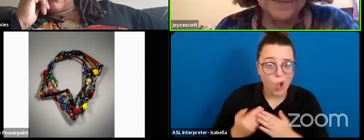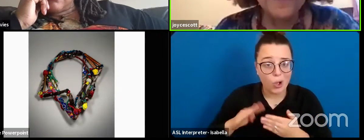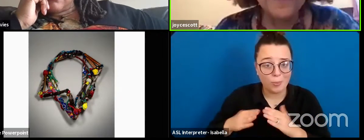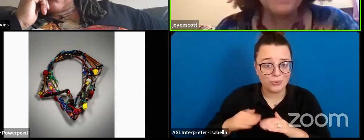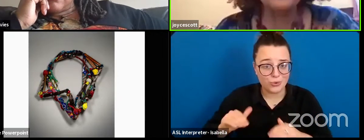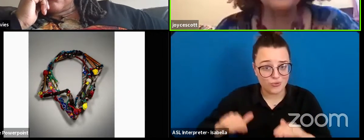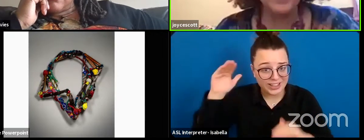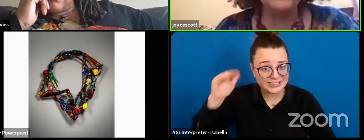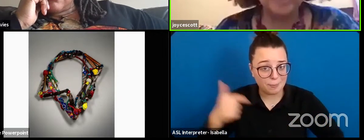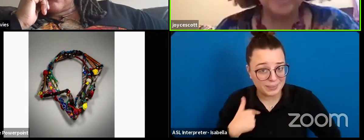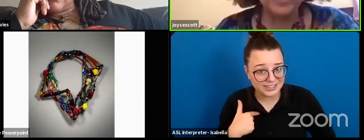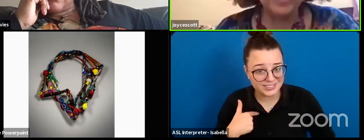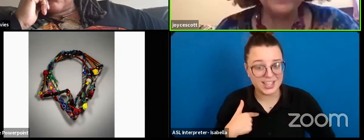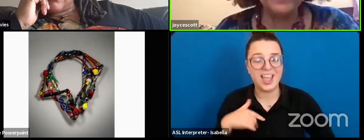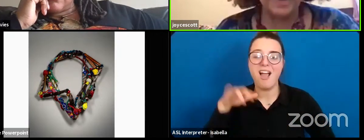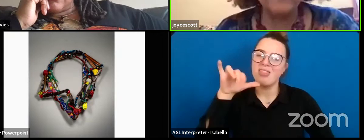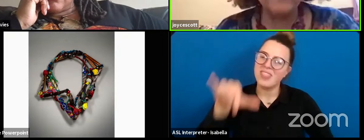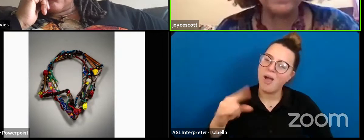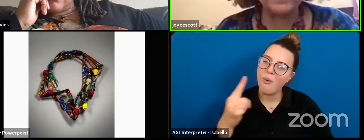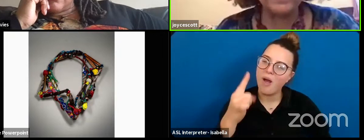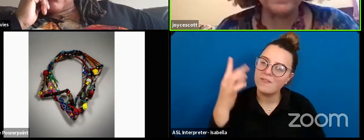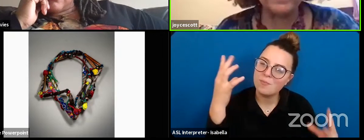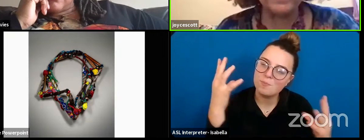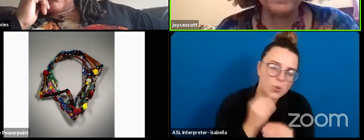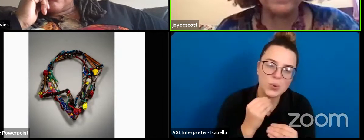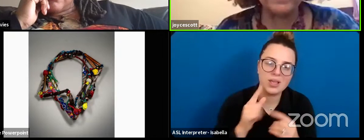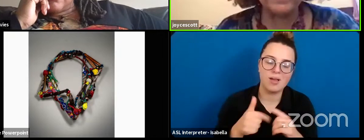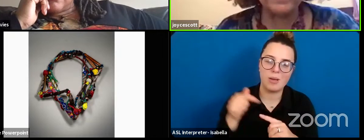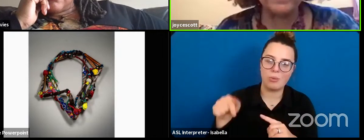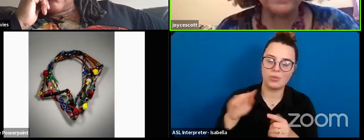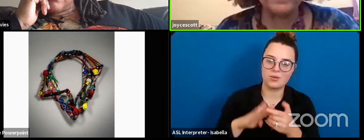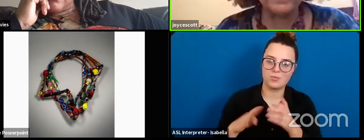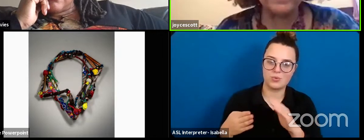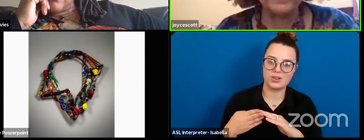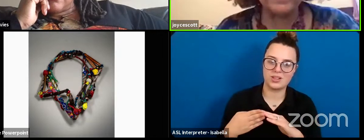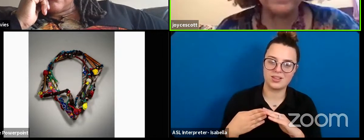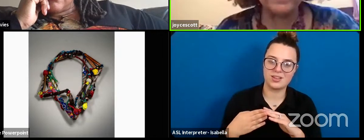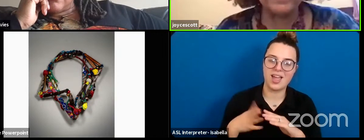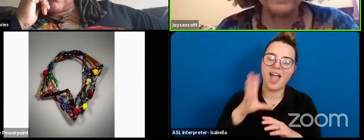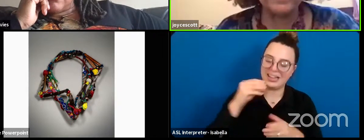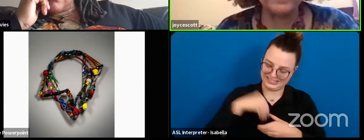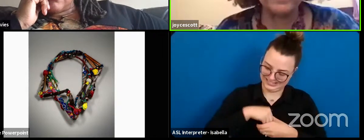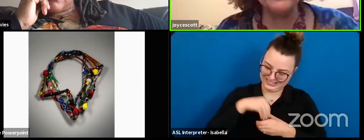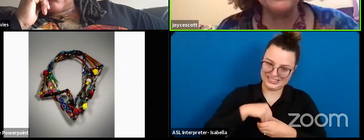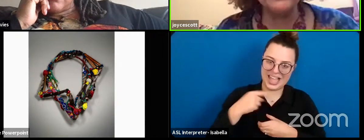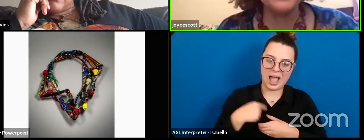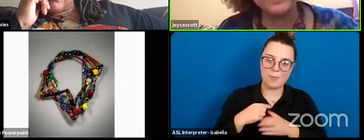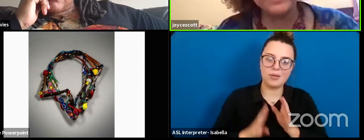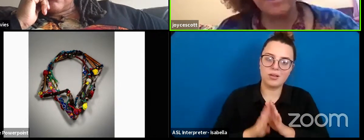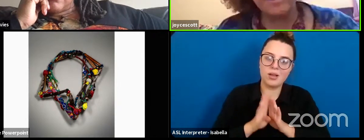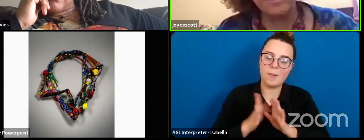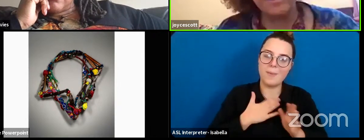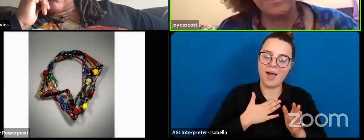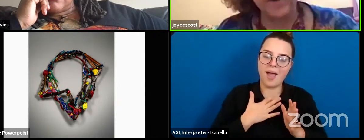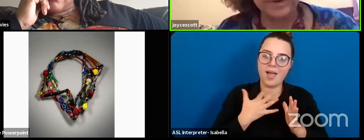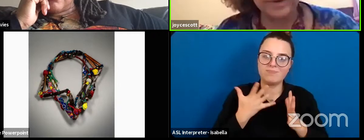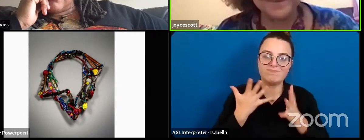And that was one of the beauties of that community. And it fostered in me this desire to create